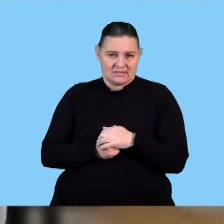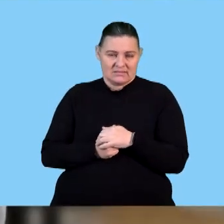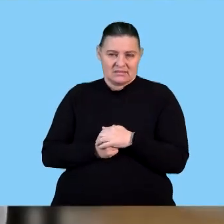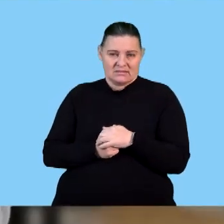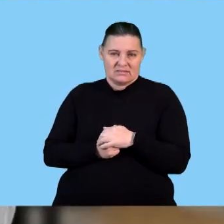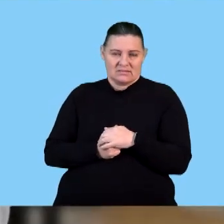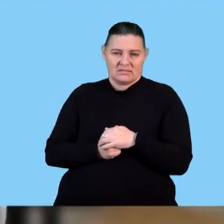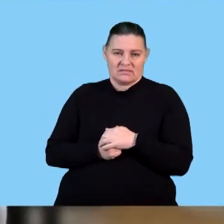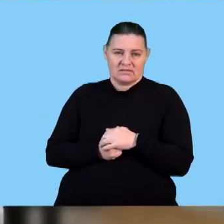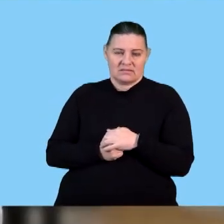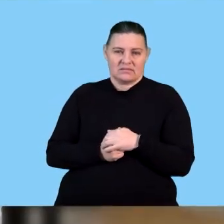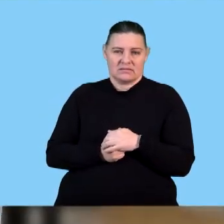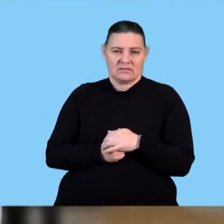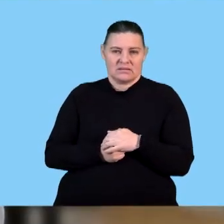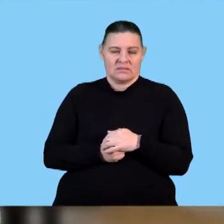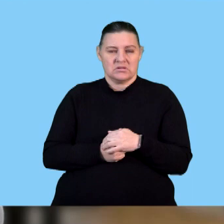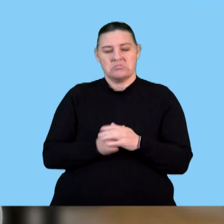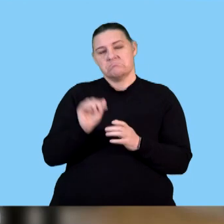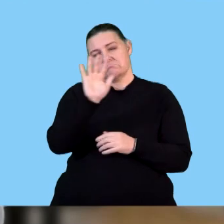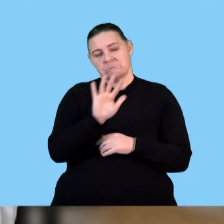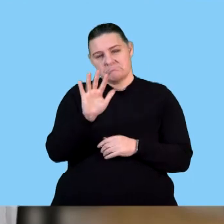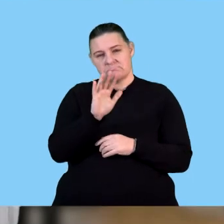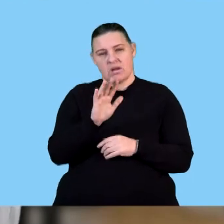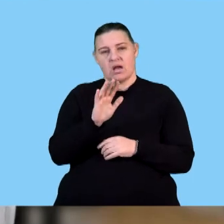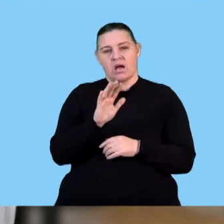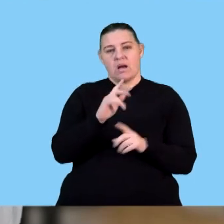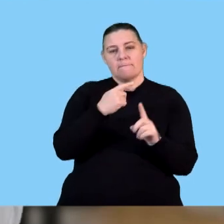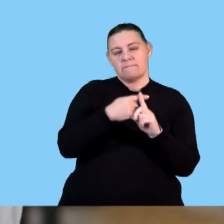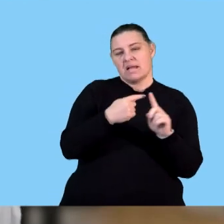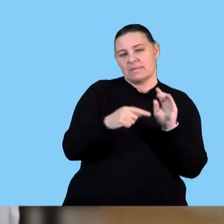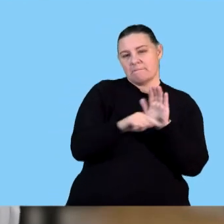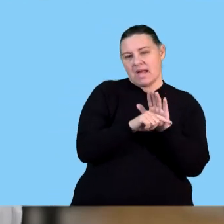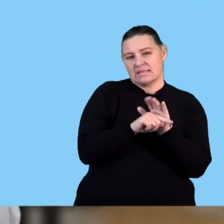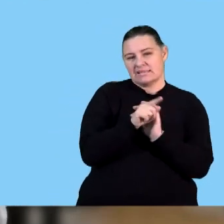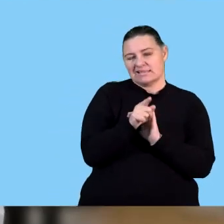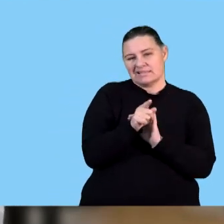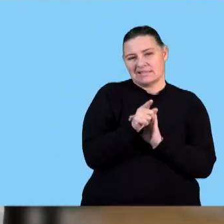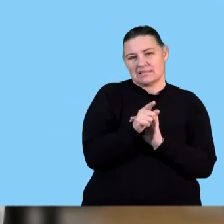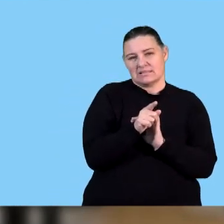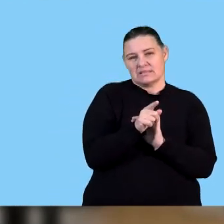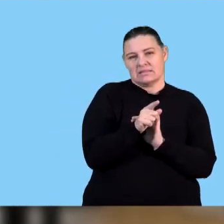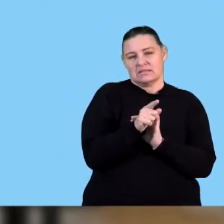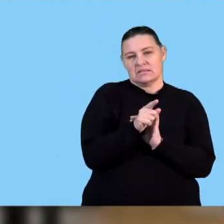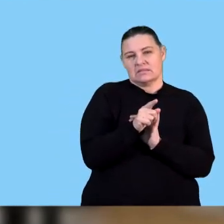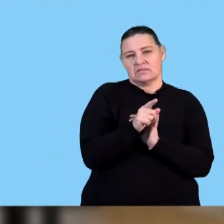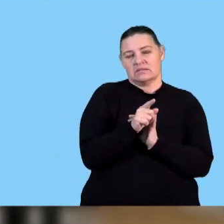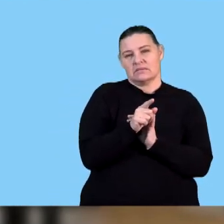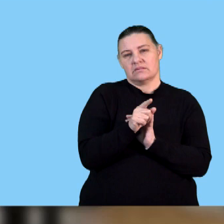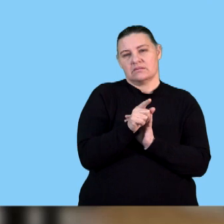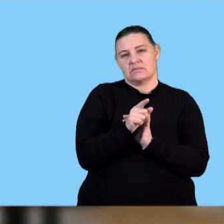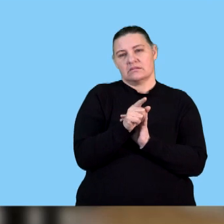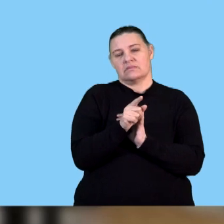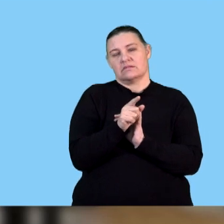that, we'd be wrong because we're then saying you can actually cut out 51 of these, but you can't. You've got to round down in